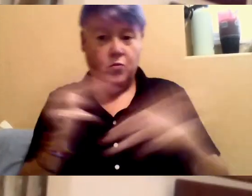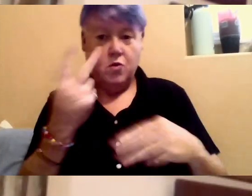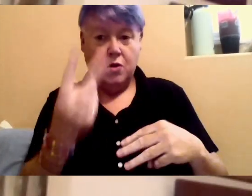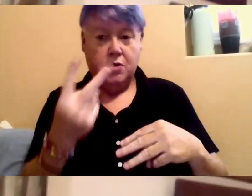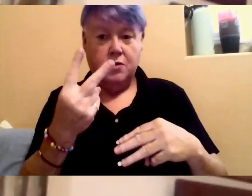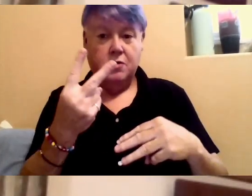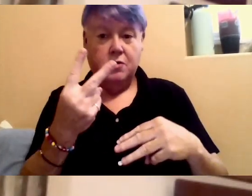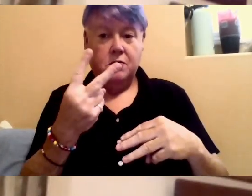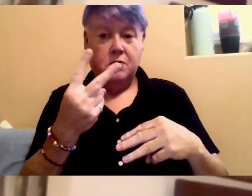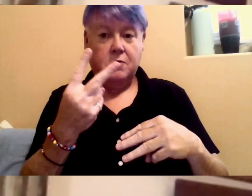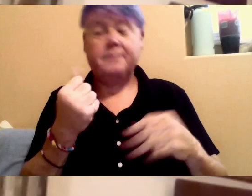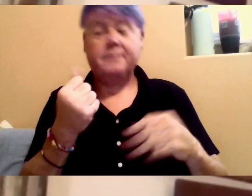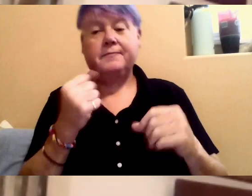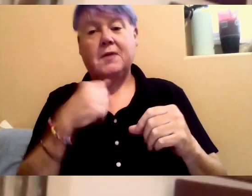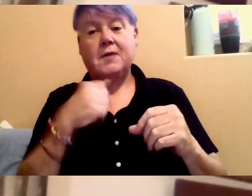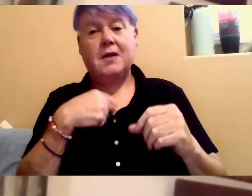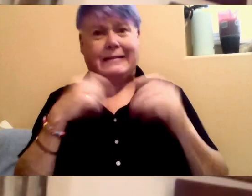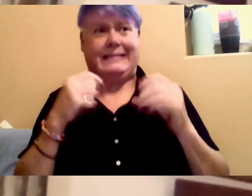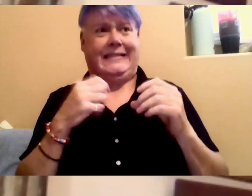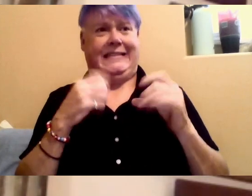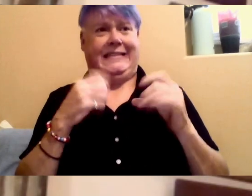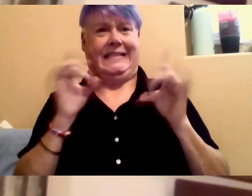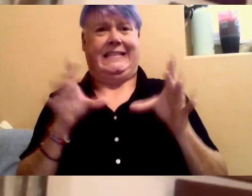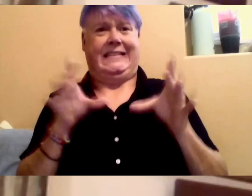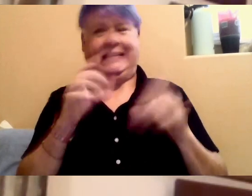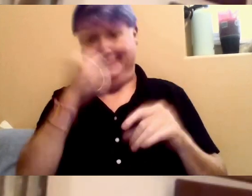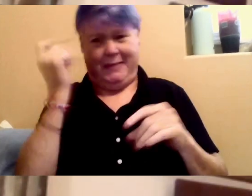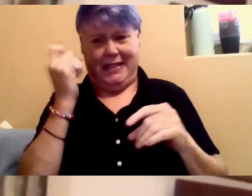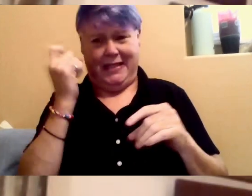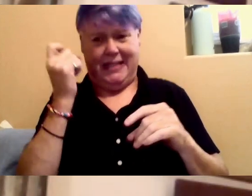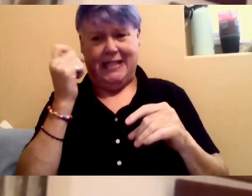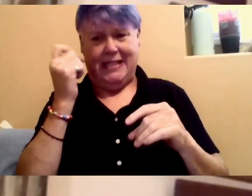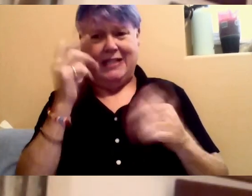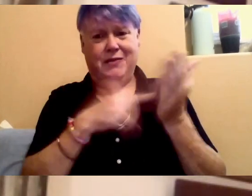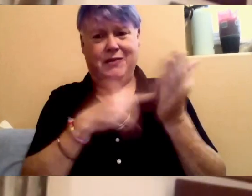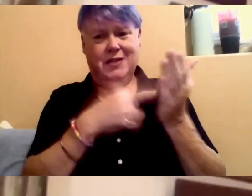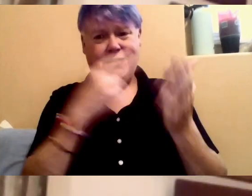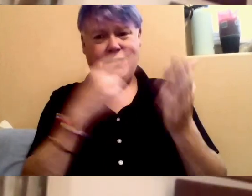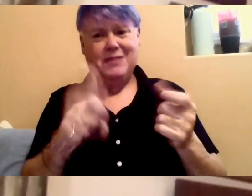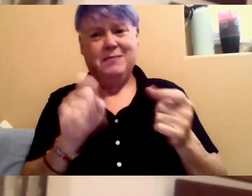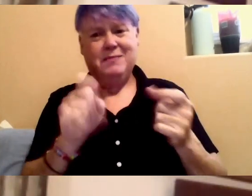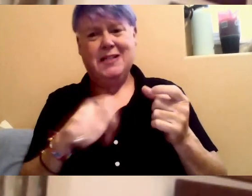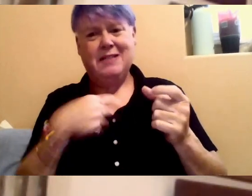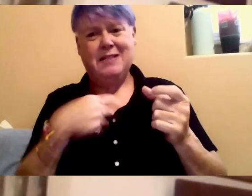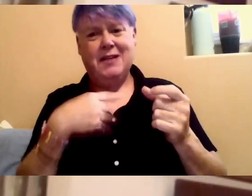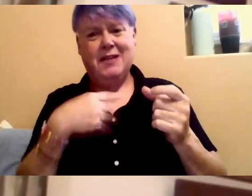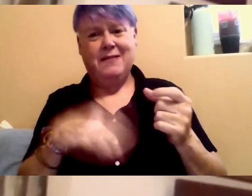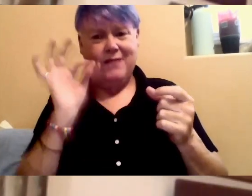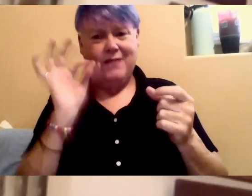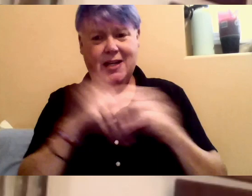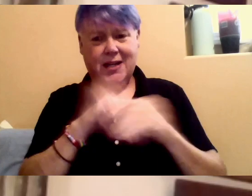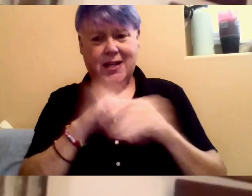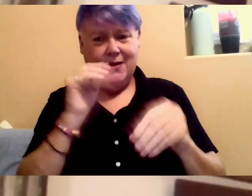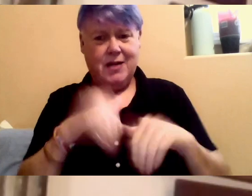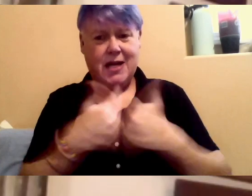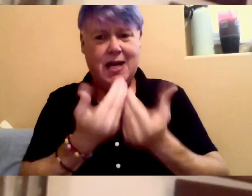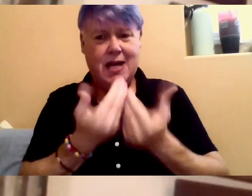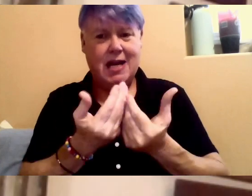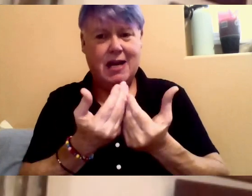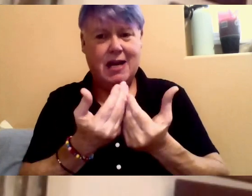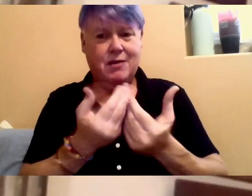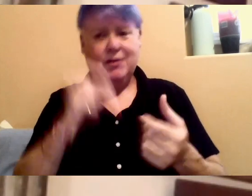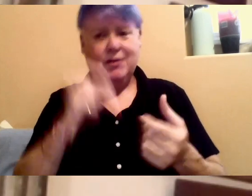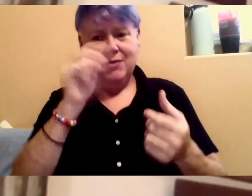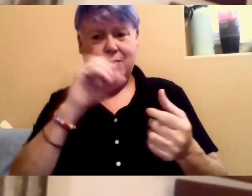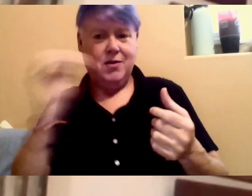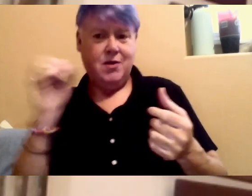horrified because I hate doing research, and it meant I was going to have to find out how Northern Ontario was